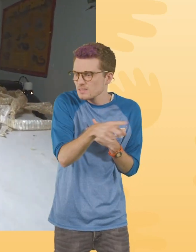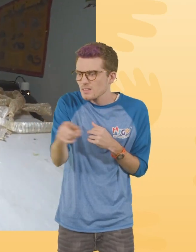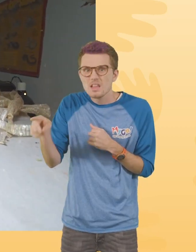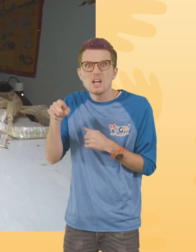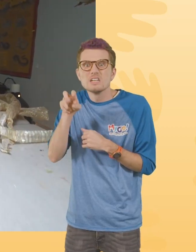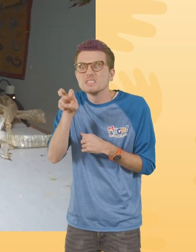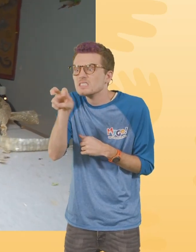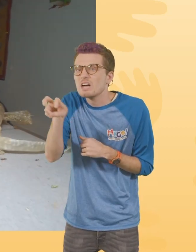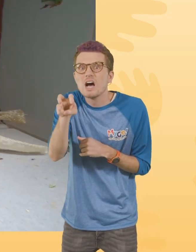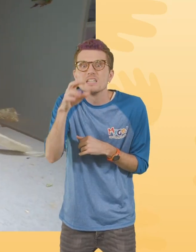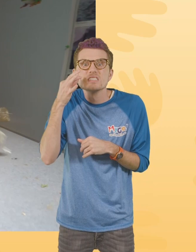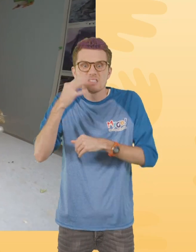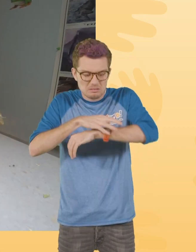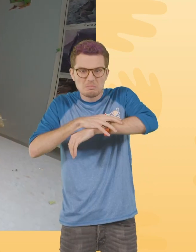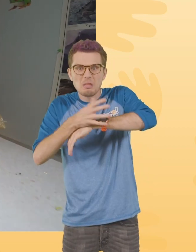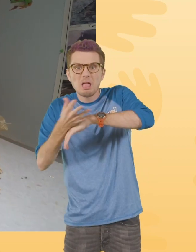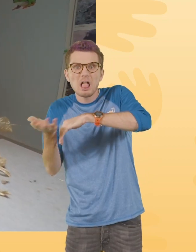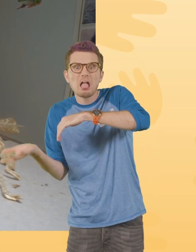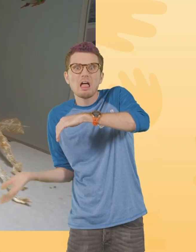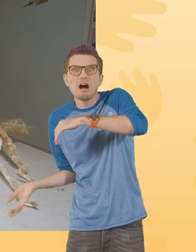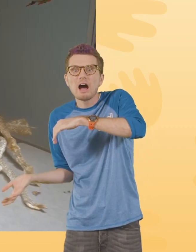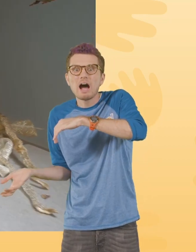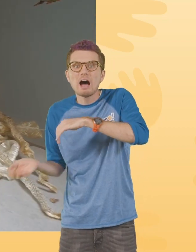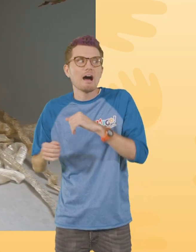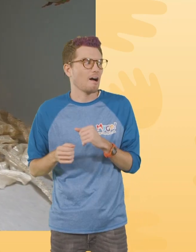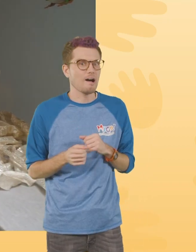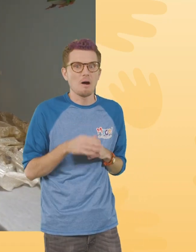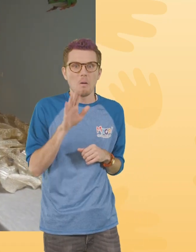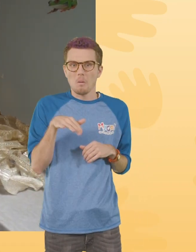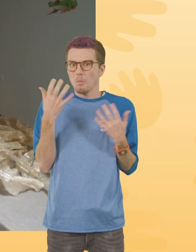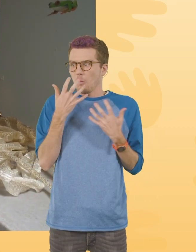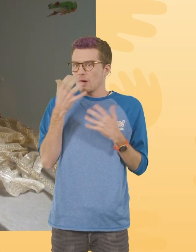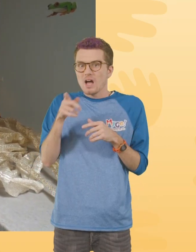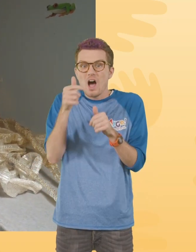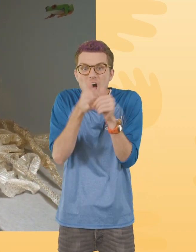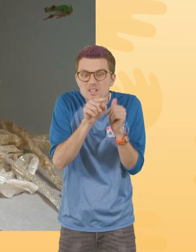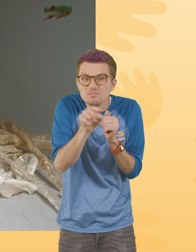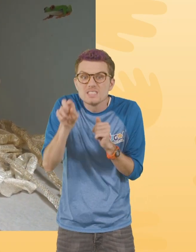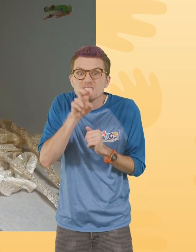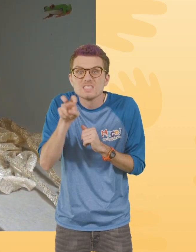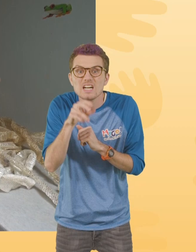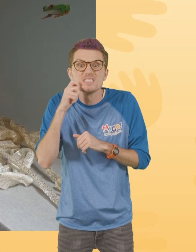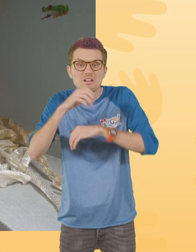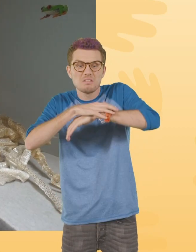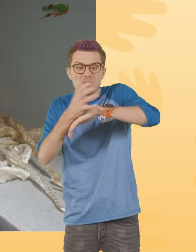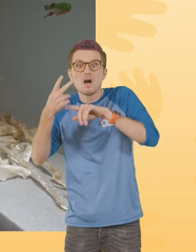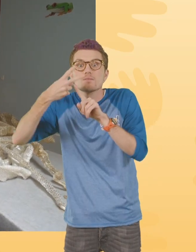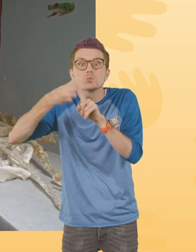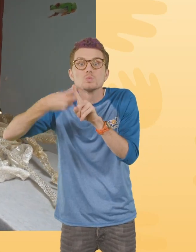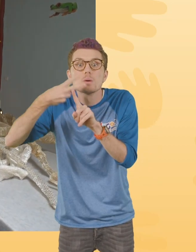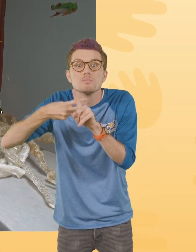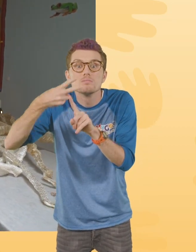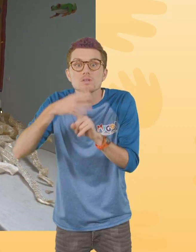are these? These are snake sheds. Wow, every snake sheds its skin